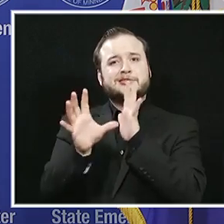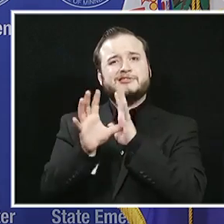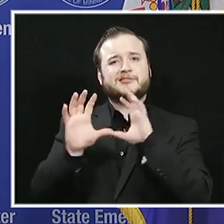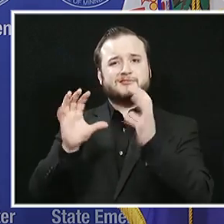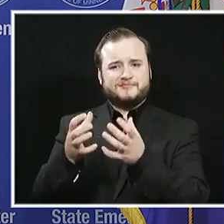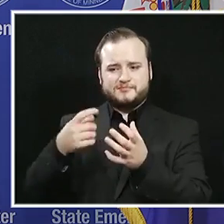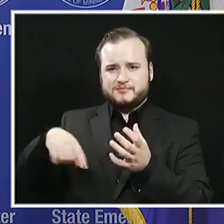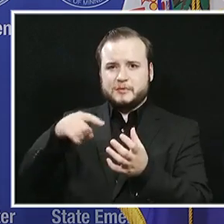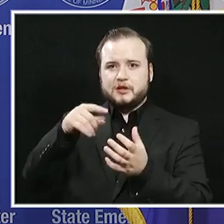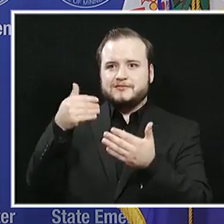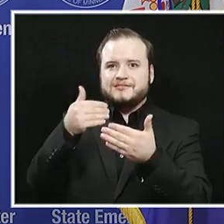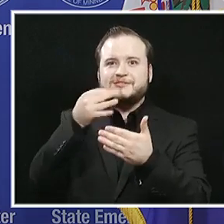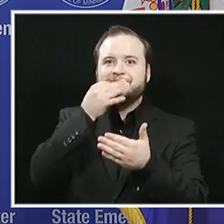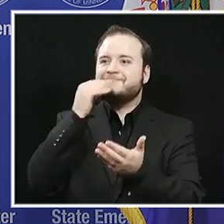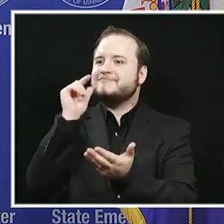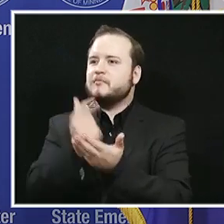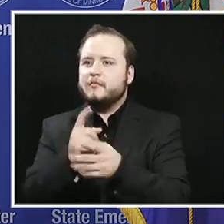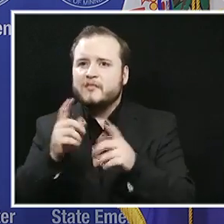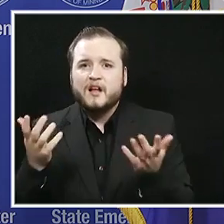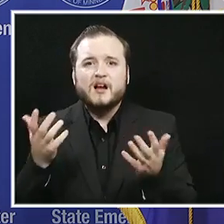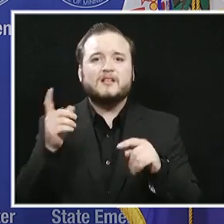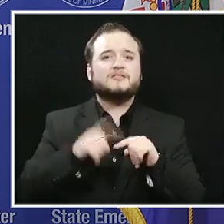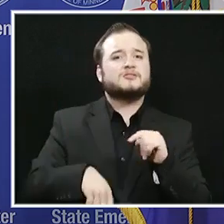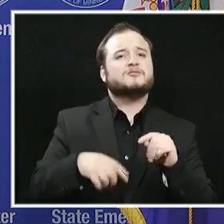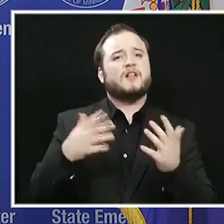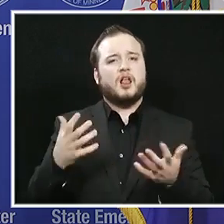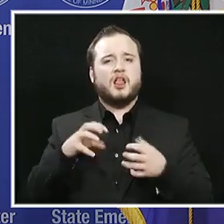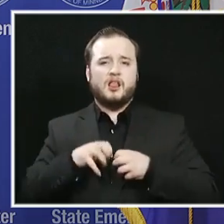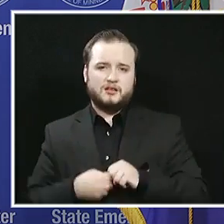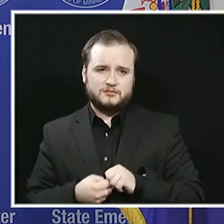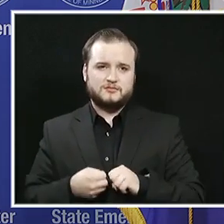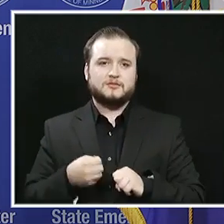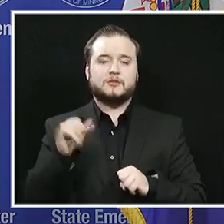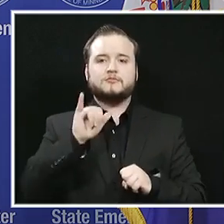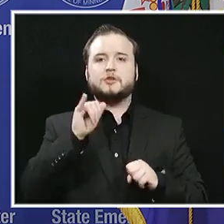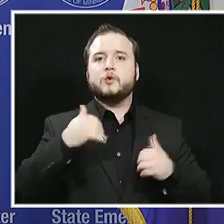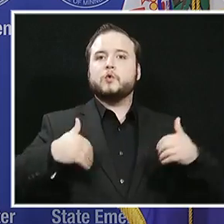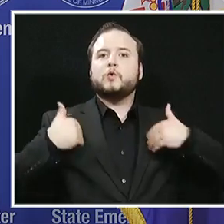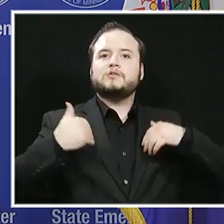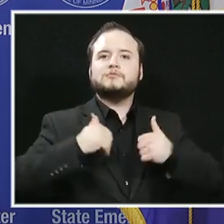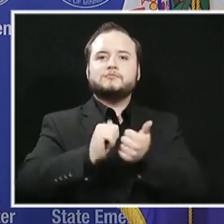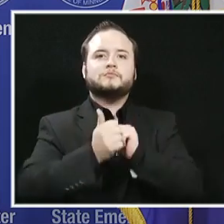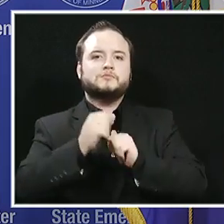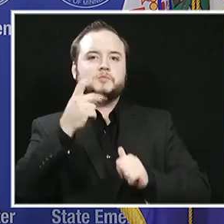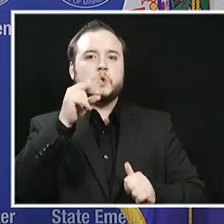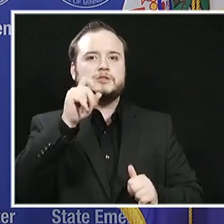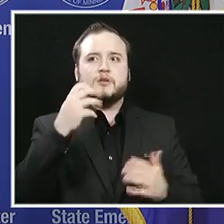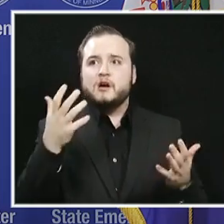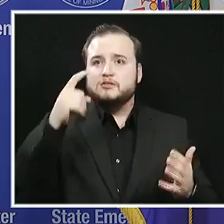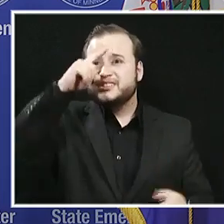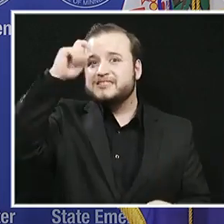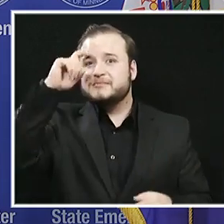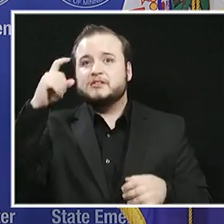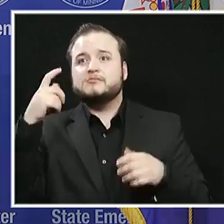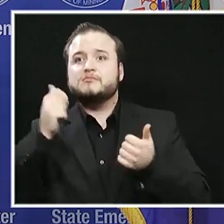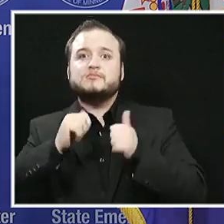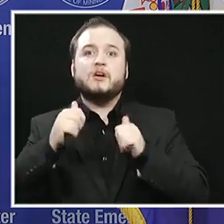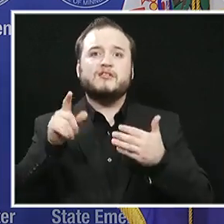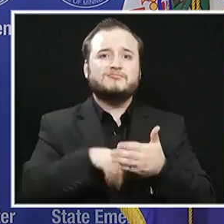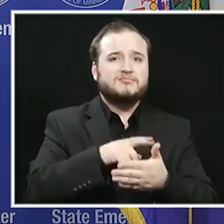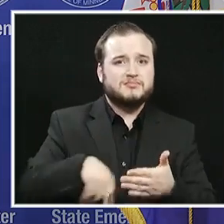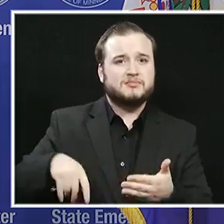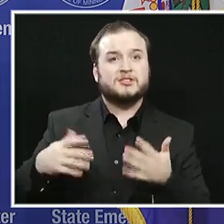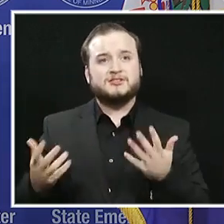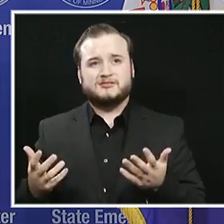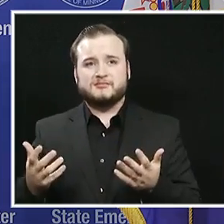we and use sports. And again, I hope there's some questions around that, because I would think, just like the business community, there's smart people